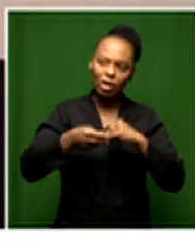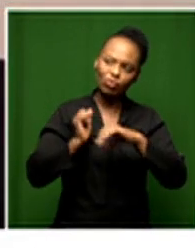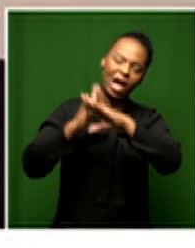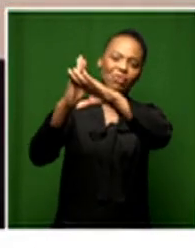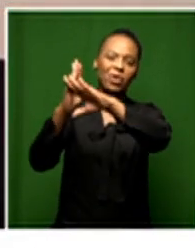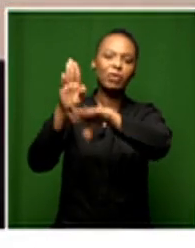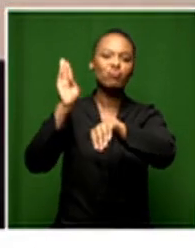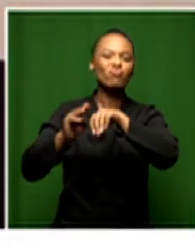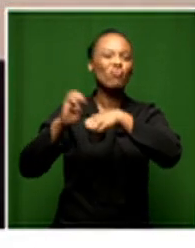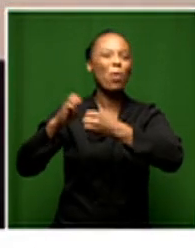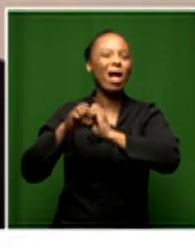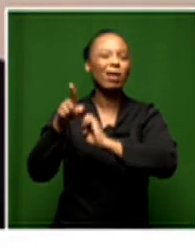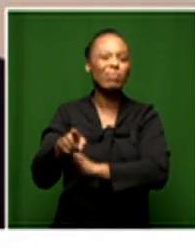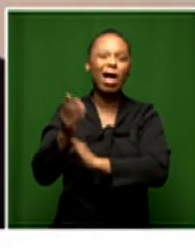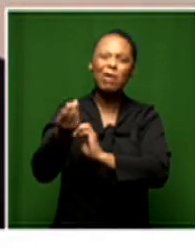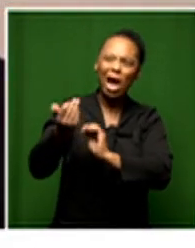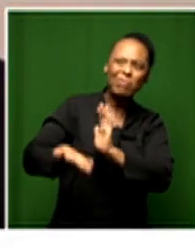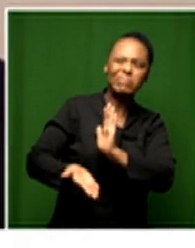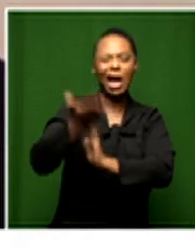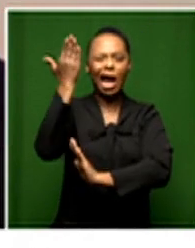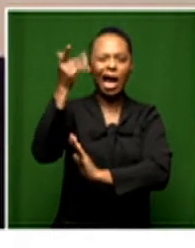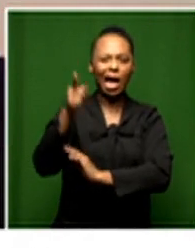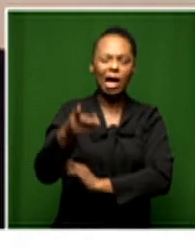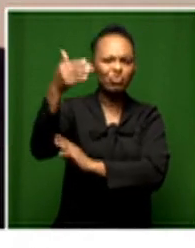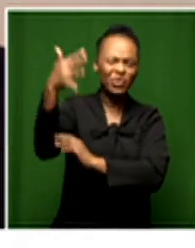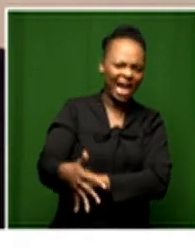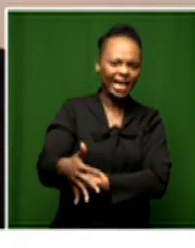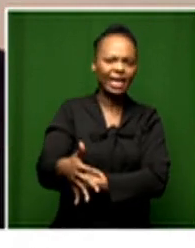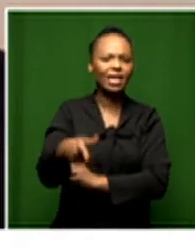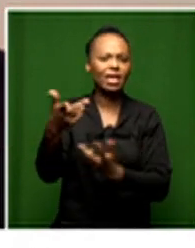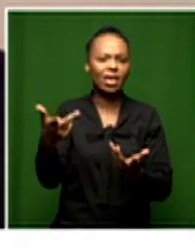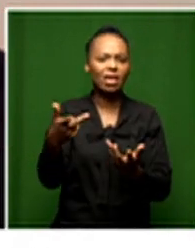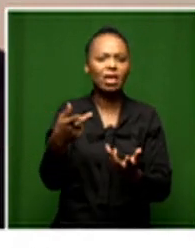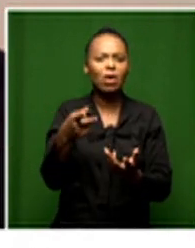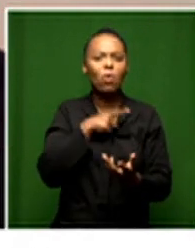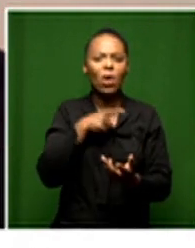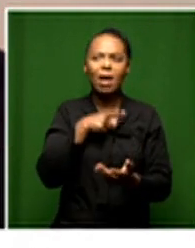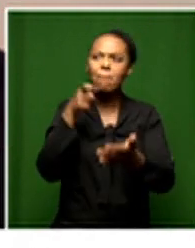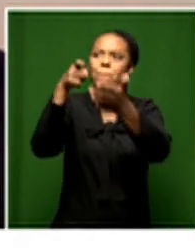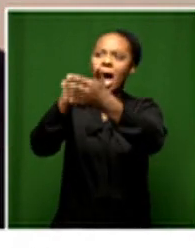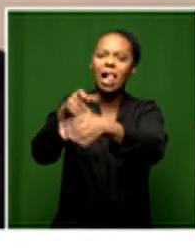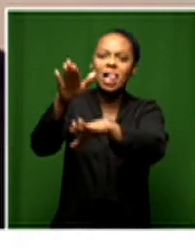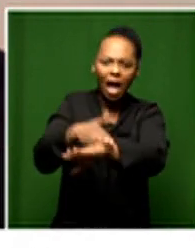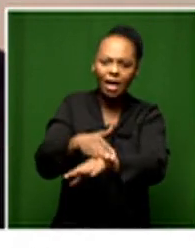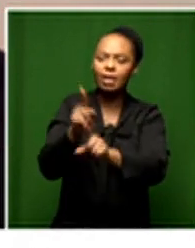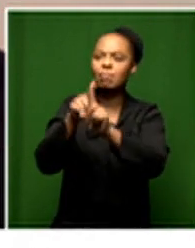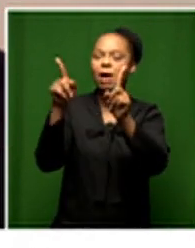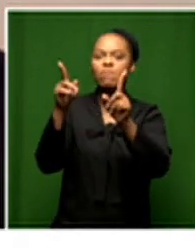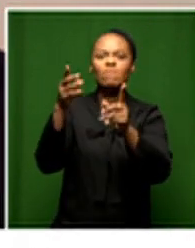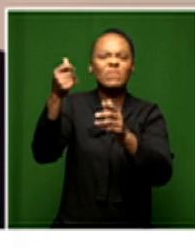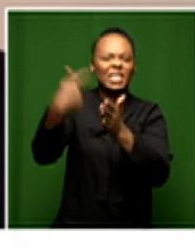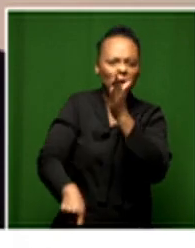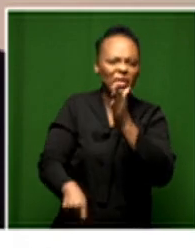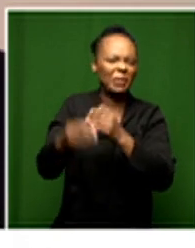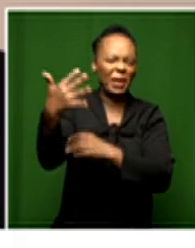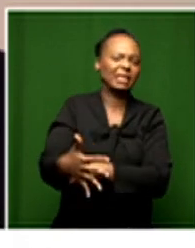where you have higher prices, for example, for those who get on later when there is, as we have